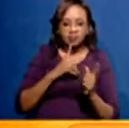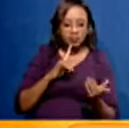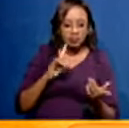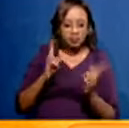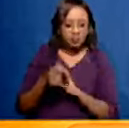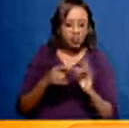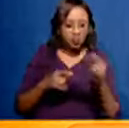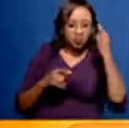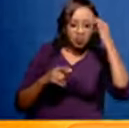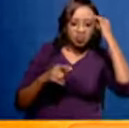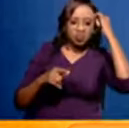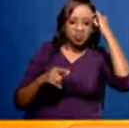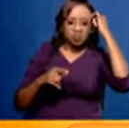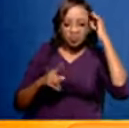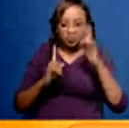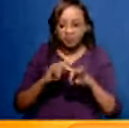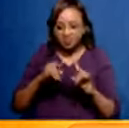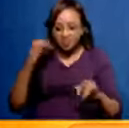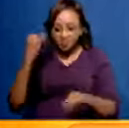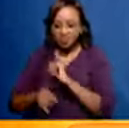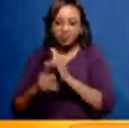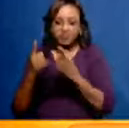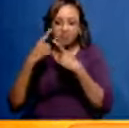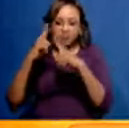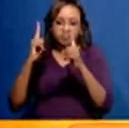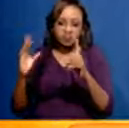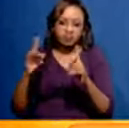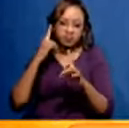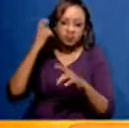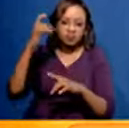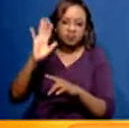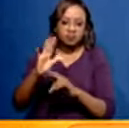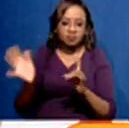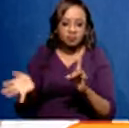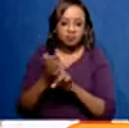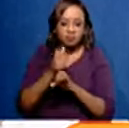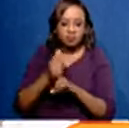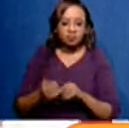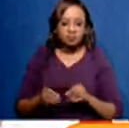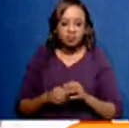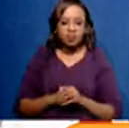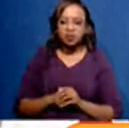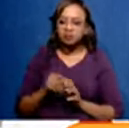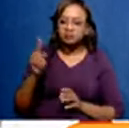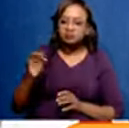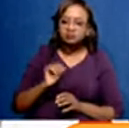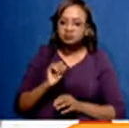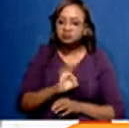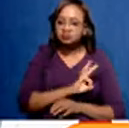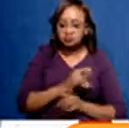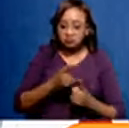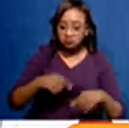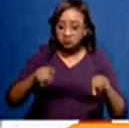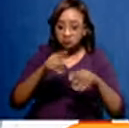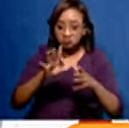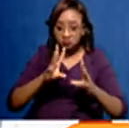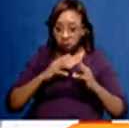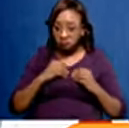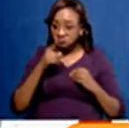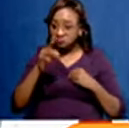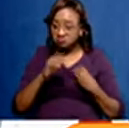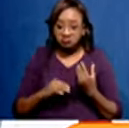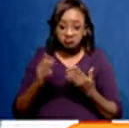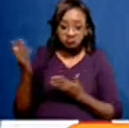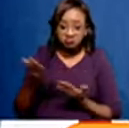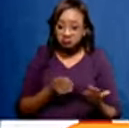sort of delivery of his dream and her dreams in the years to come. You're talking about the staff, Prof. How have you been received by